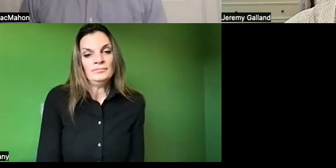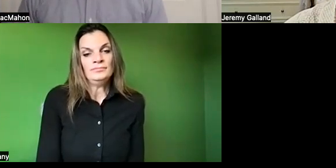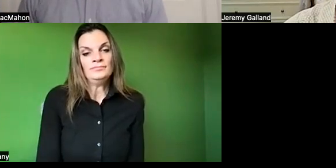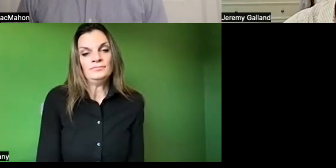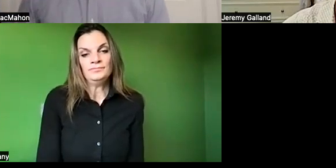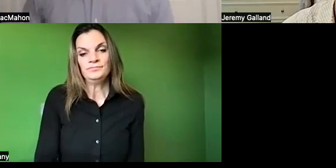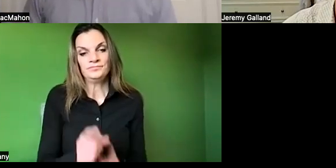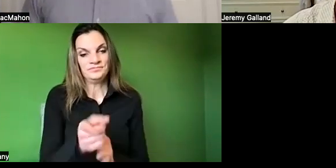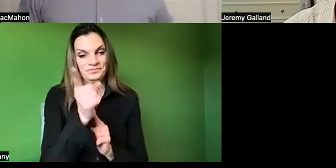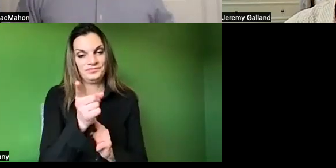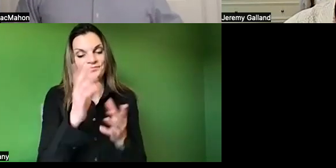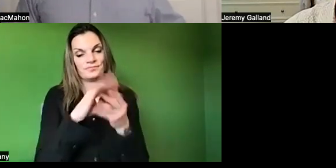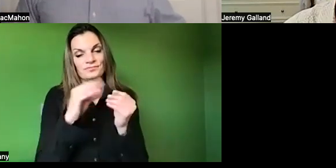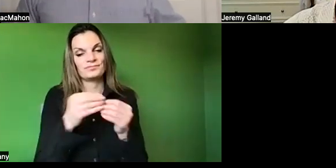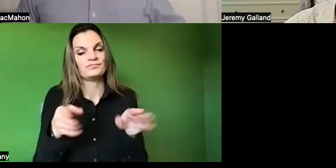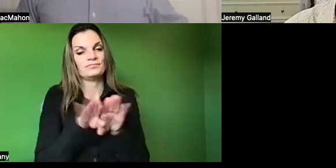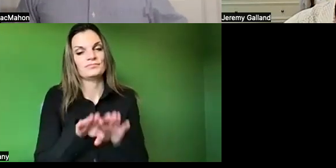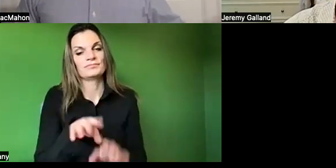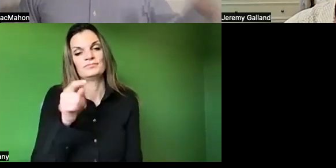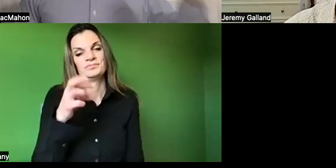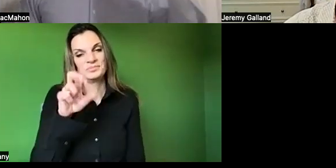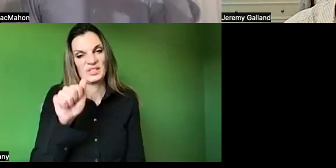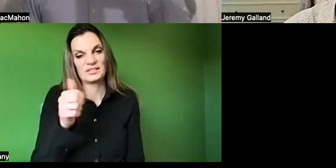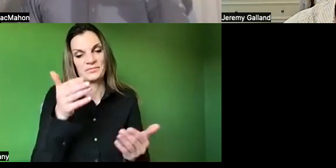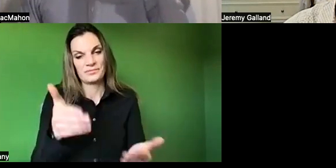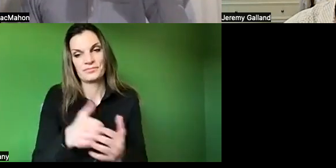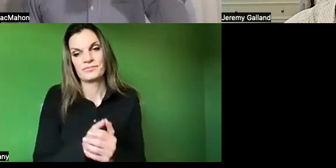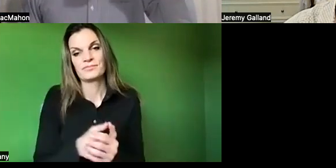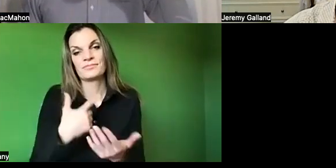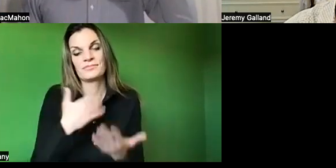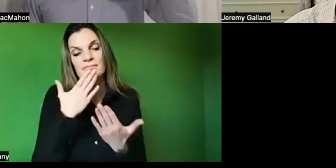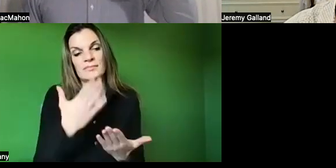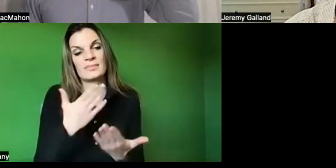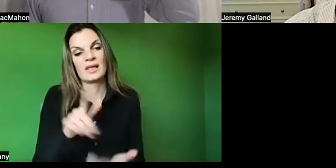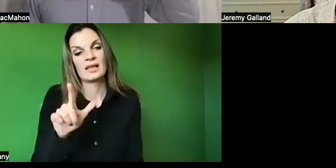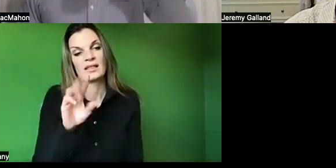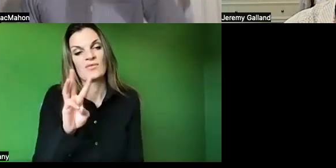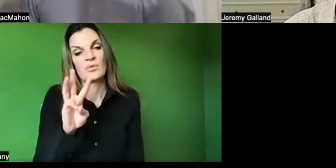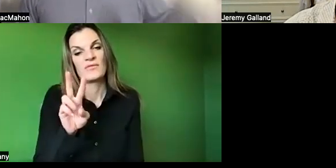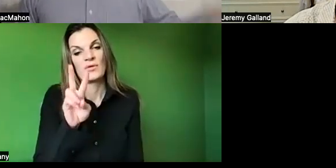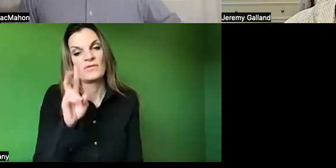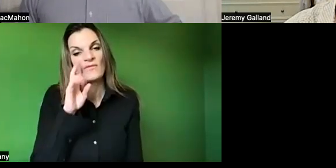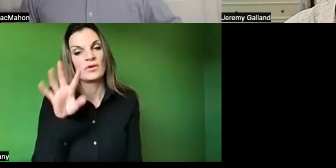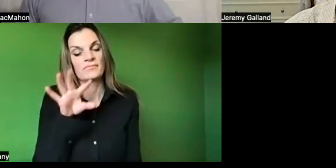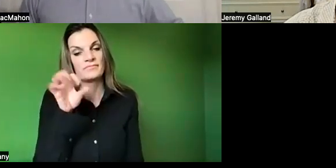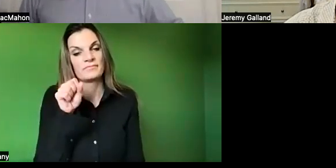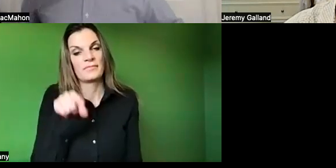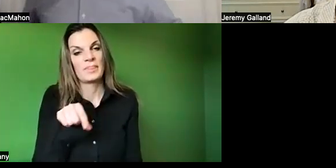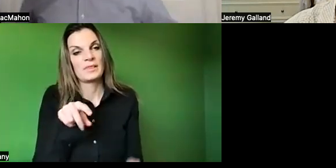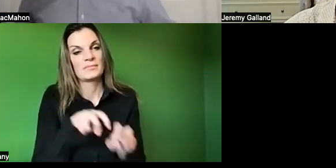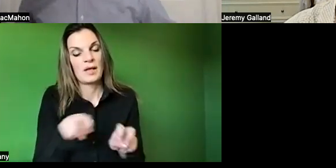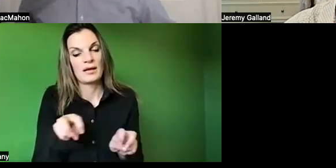close. I want to thank the League of Women Voters for putting together this